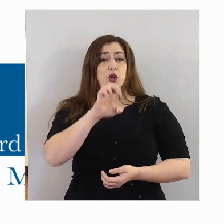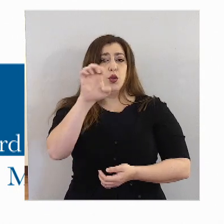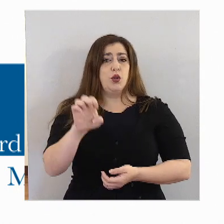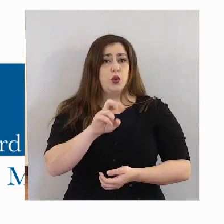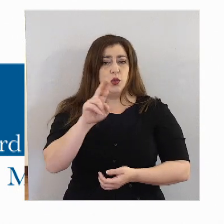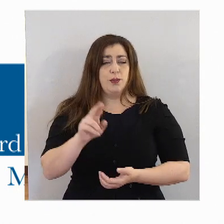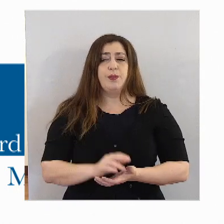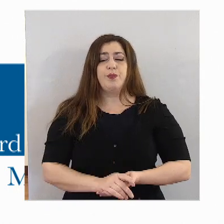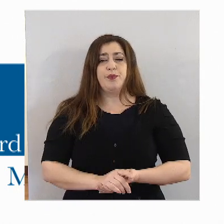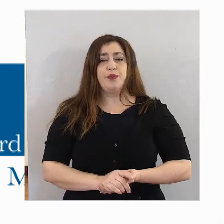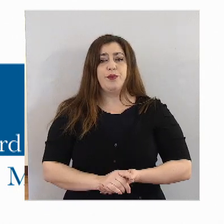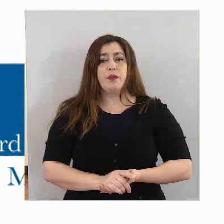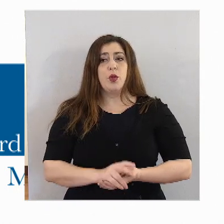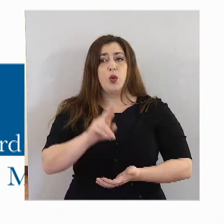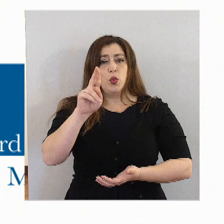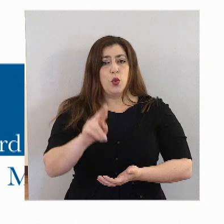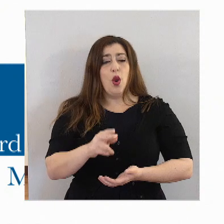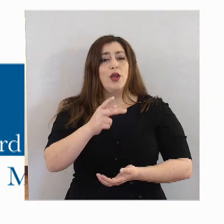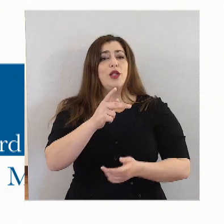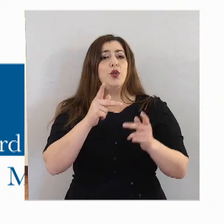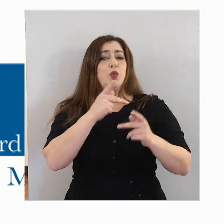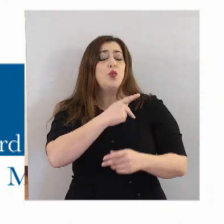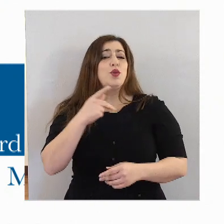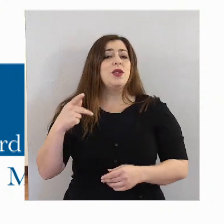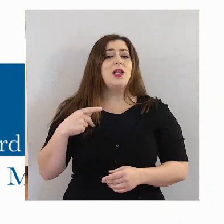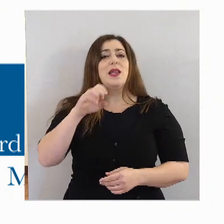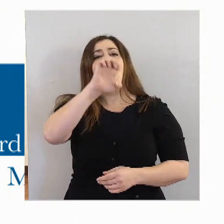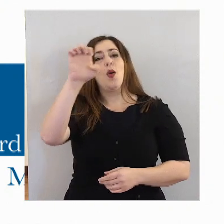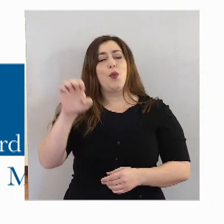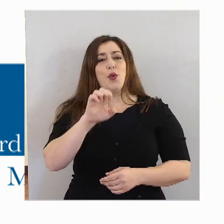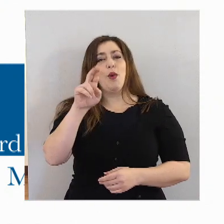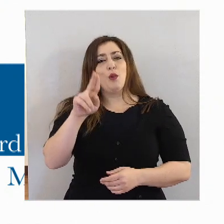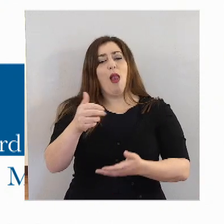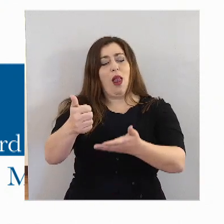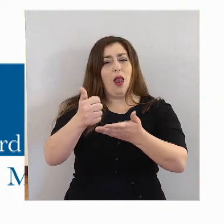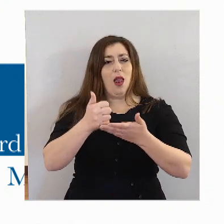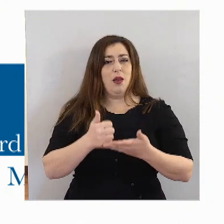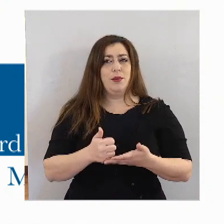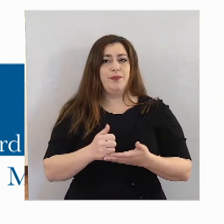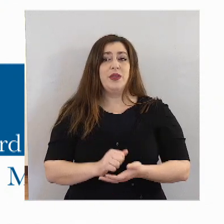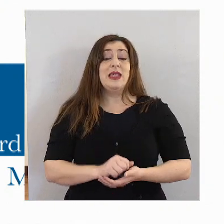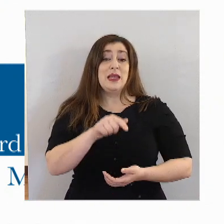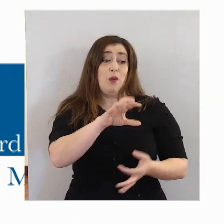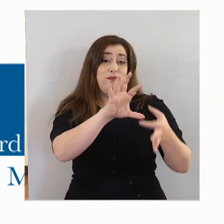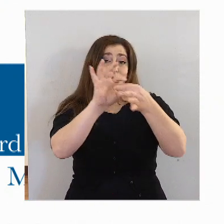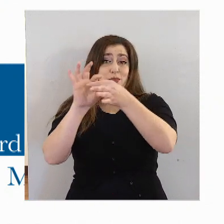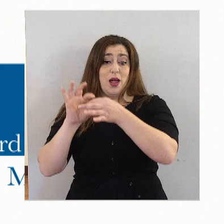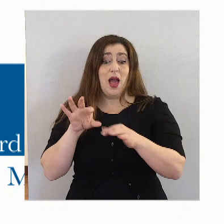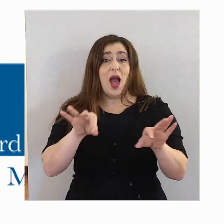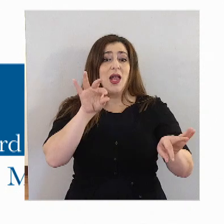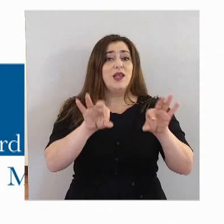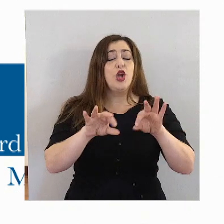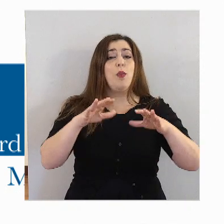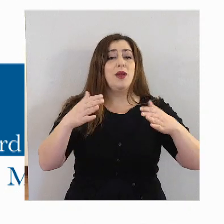enjoyed the support of the Council of Europe's SOGI unit. All partners were approached and selected based on